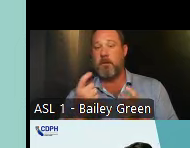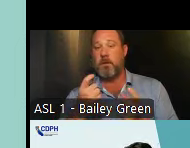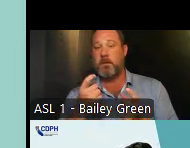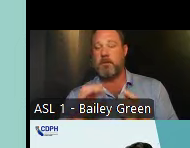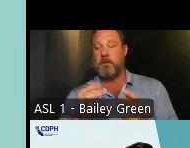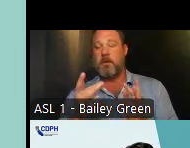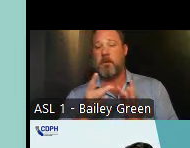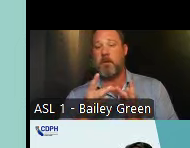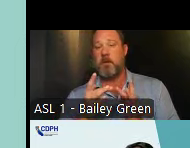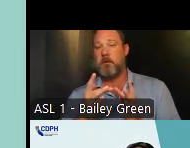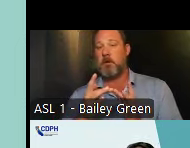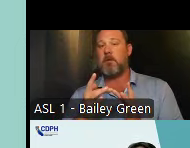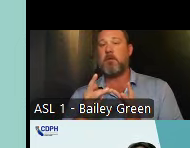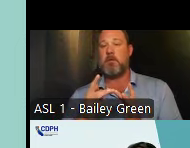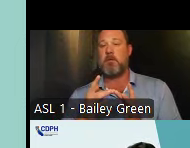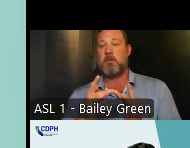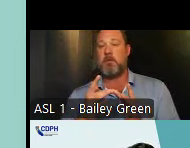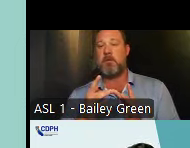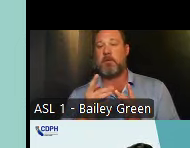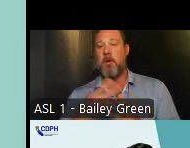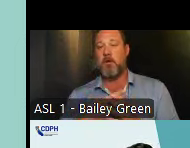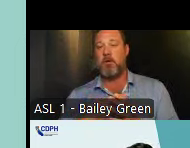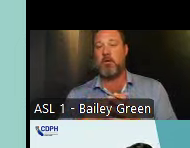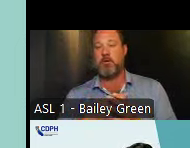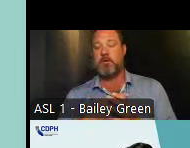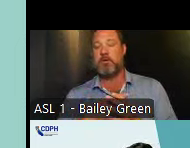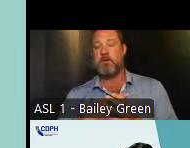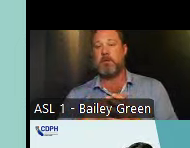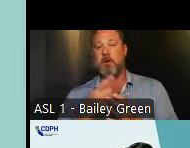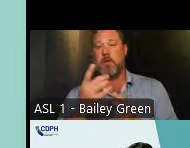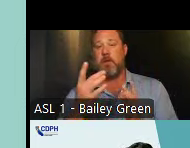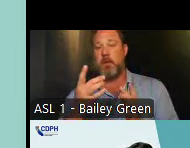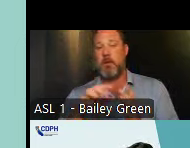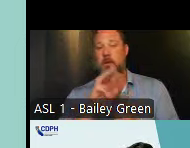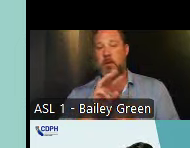can contact our CNDR partners. Here's the web